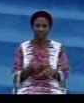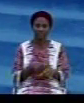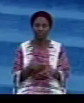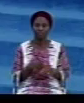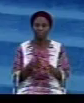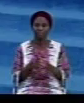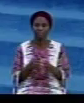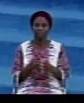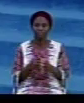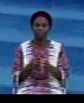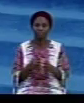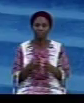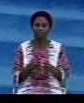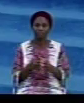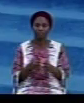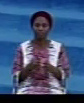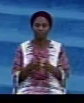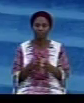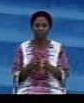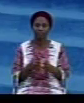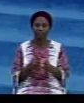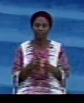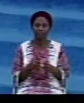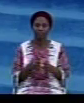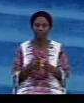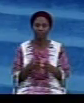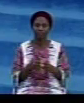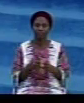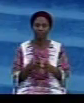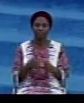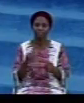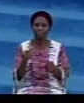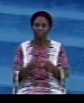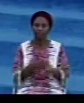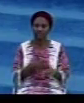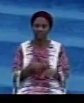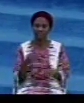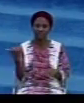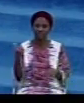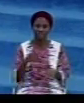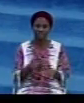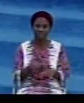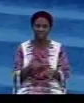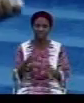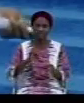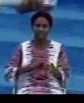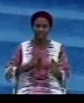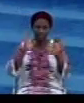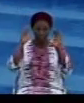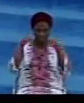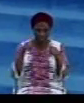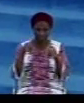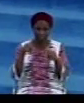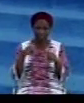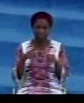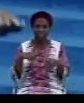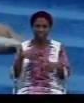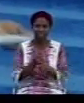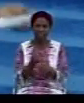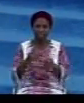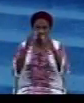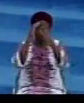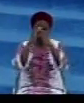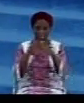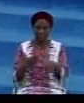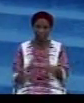Kamoru Shatoye bo gugba tin ba tin kirun gugbo everything Olorun a sa mo refer si Bible si mi tori